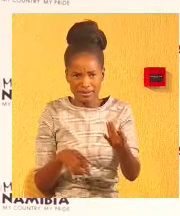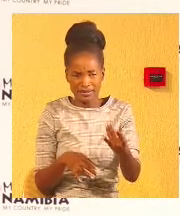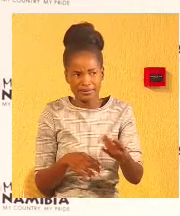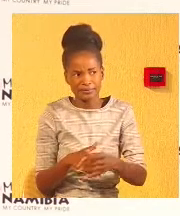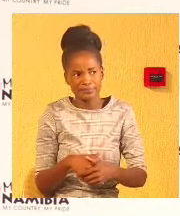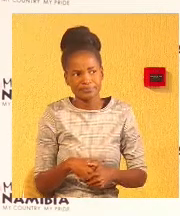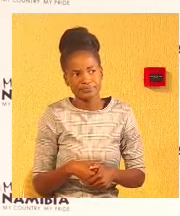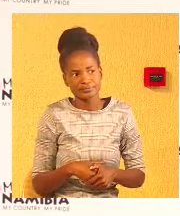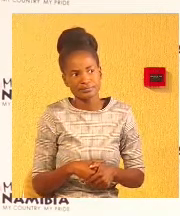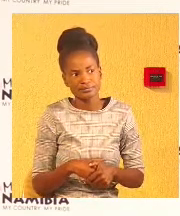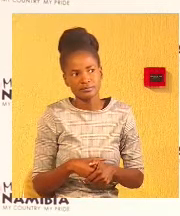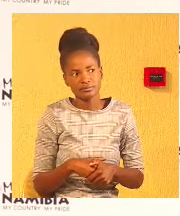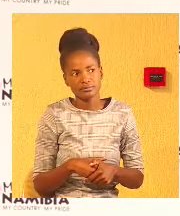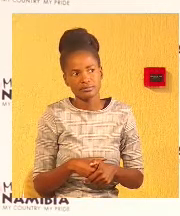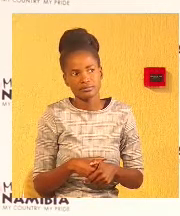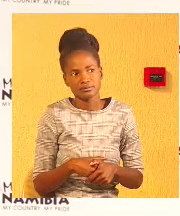farmers had to